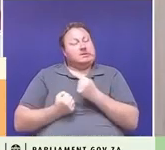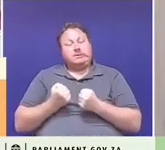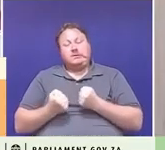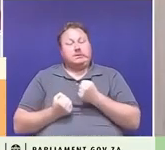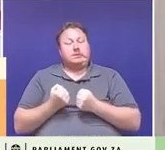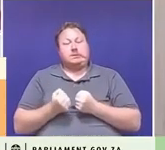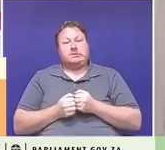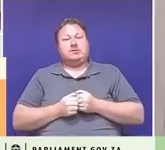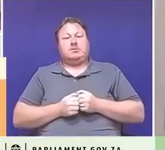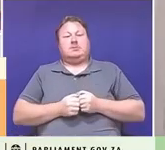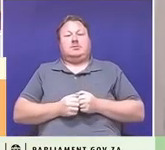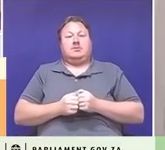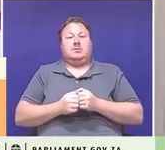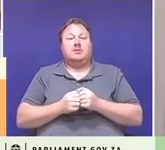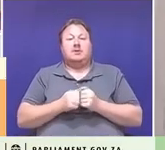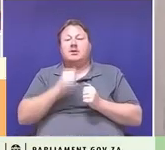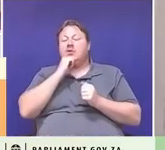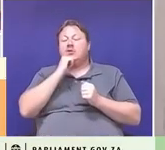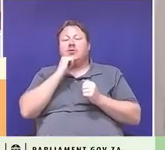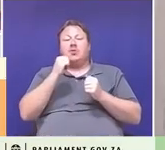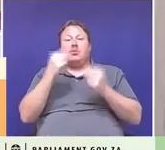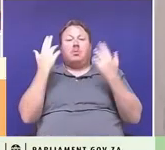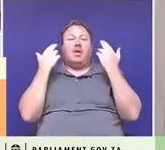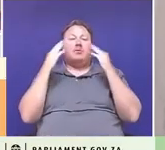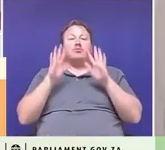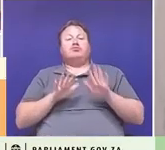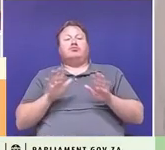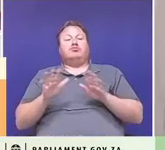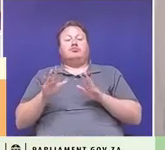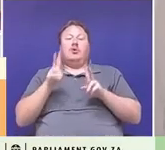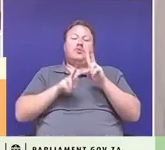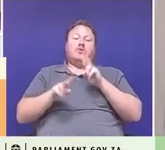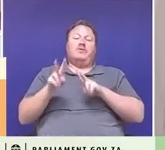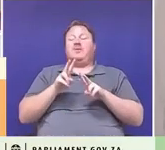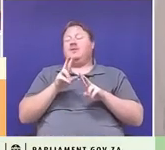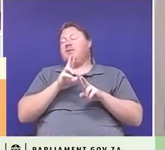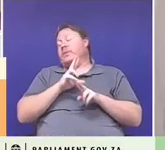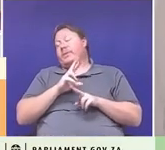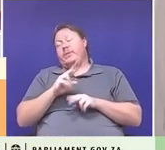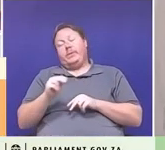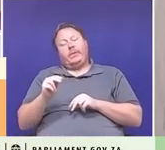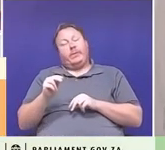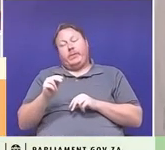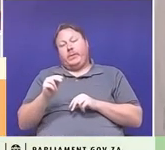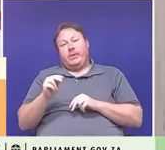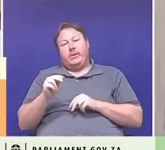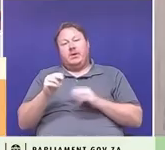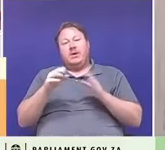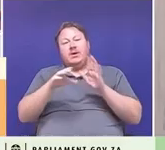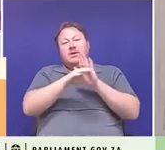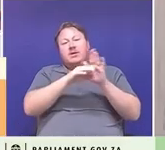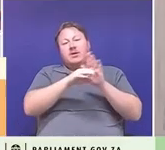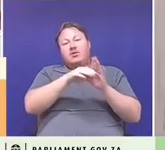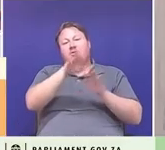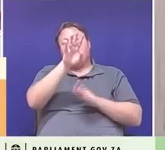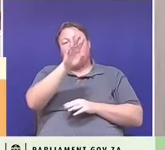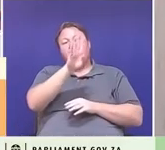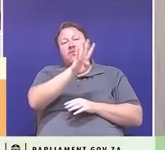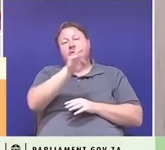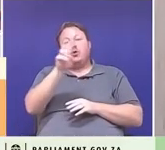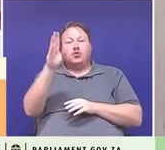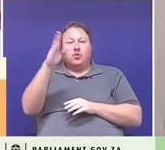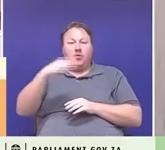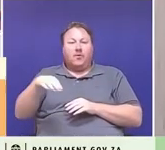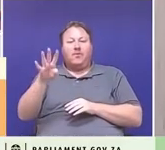restless. Let's not be passive observers of decline, honorable members. Section 42(4) of the